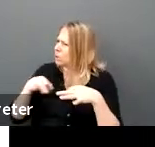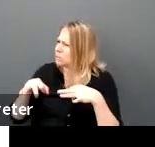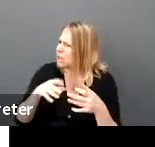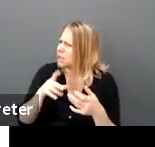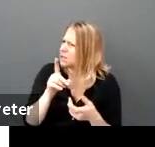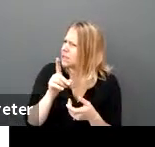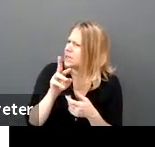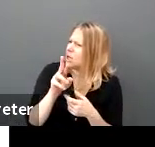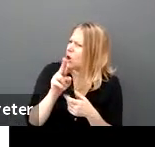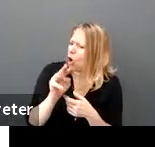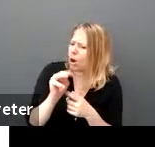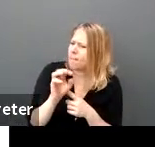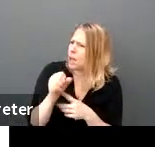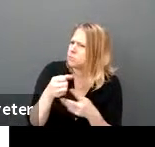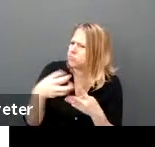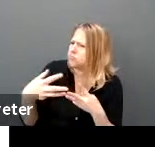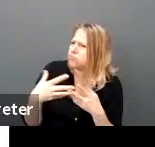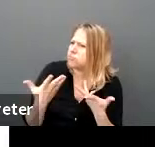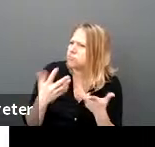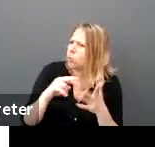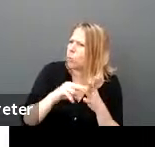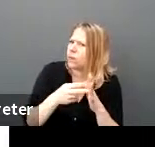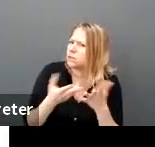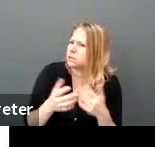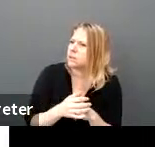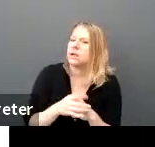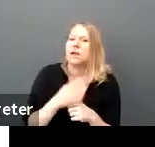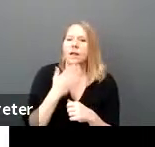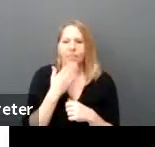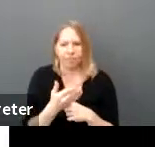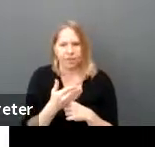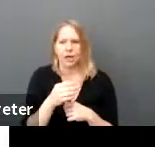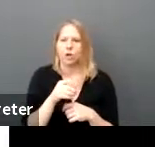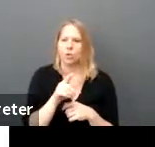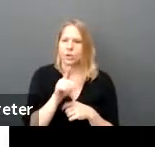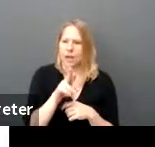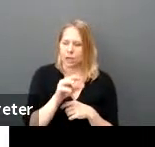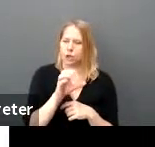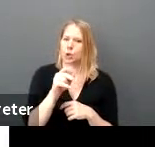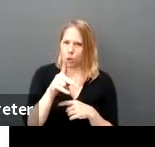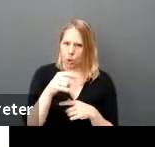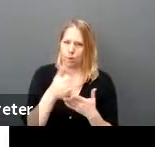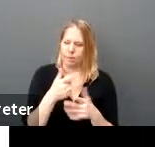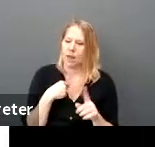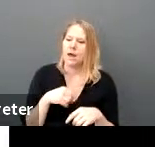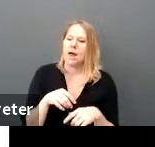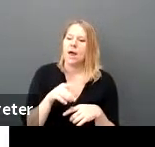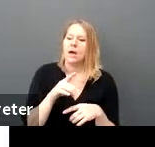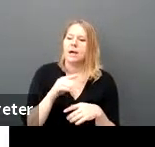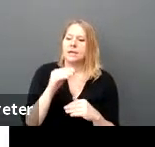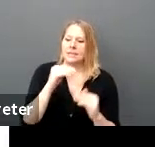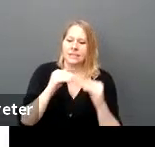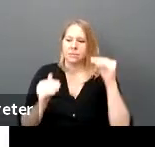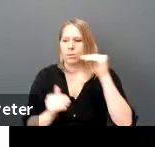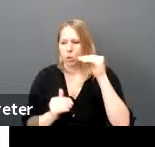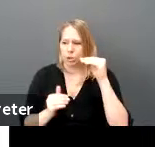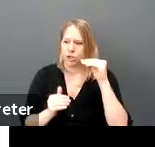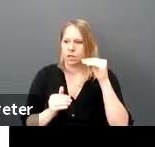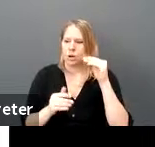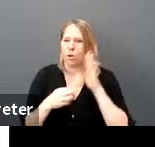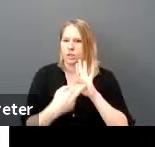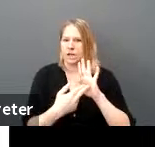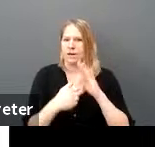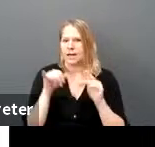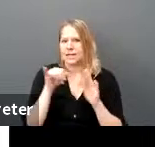what DRMS is, what that stands for? Thank you, Dr. Cuneo, for helping me out with that. That's actually our disproportionate representation